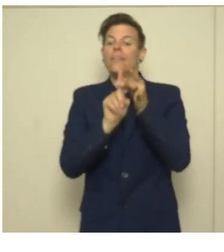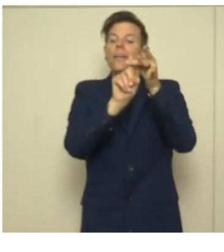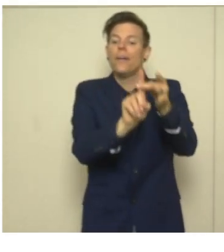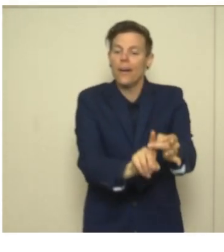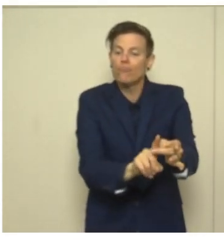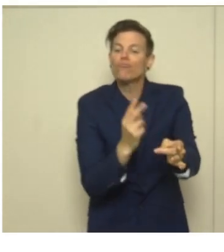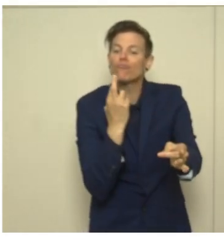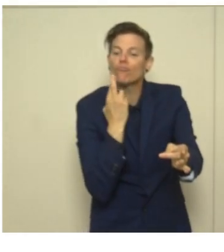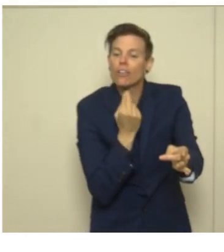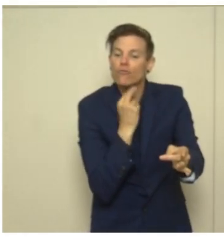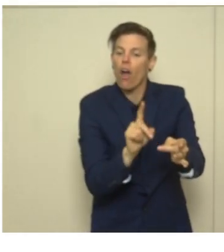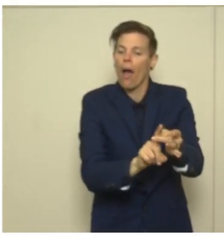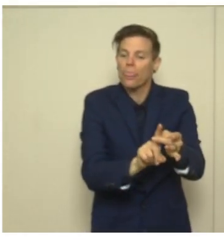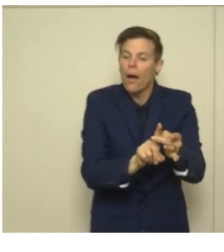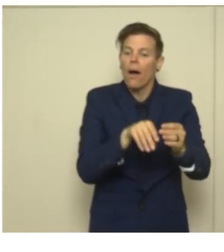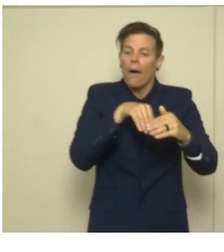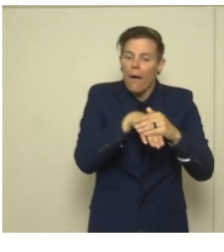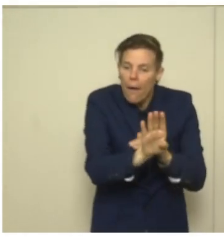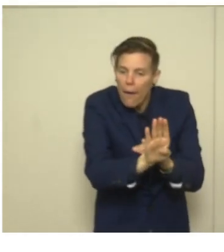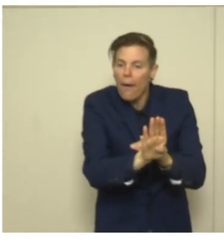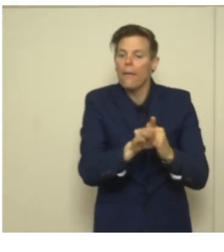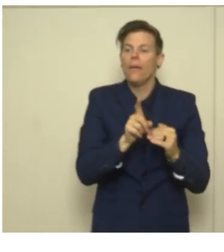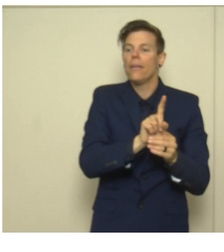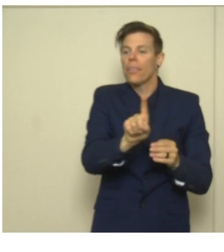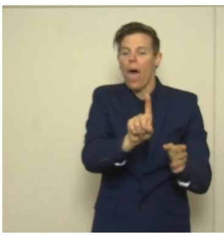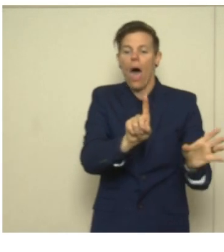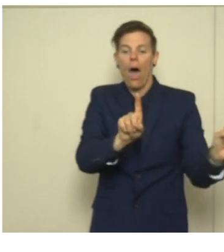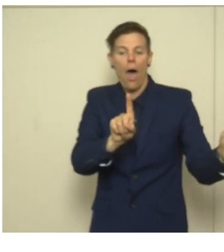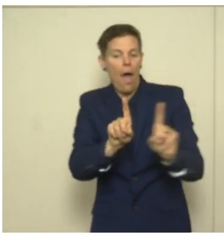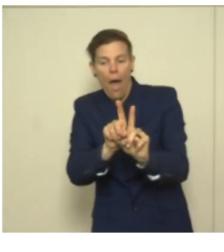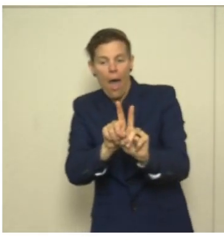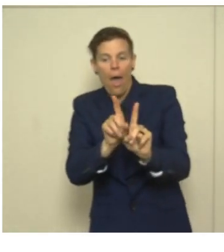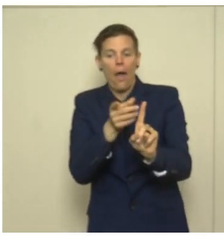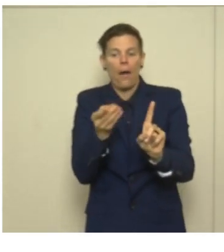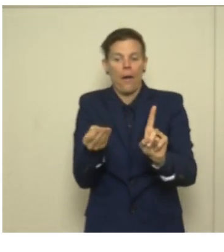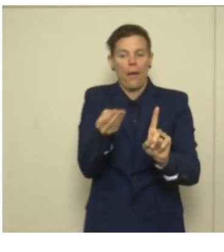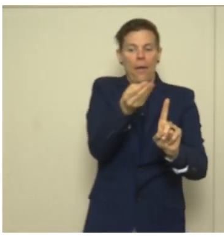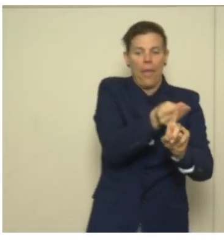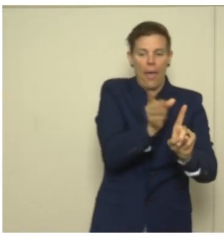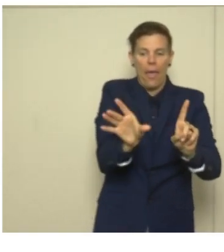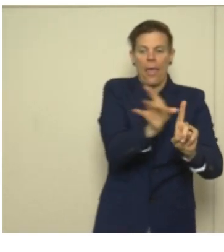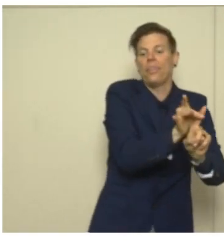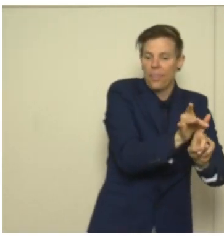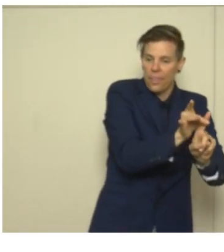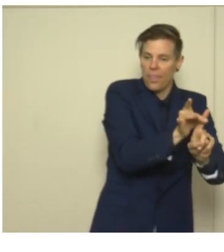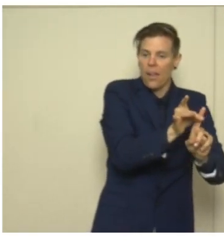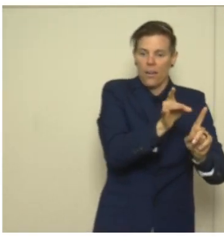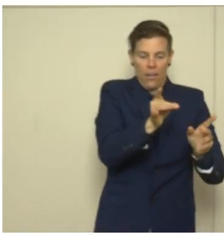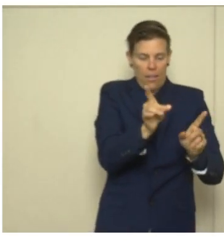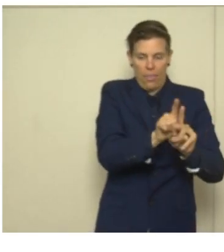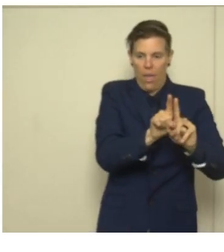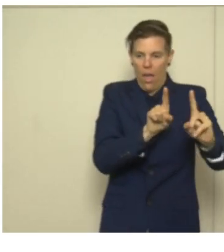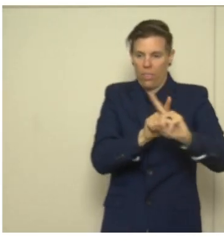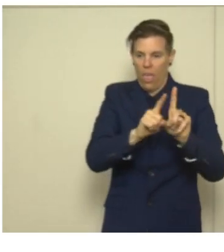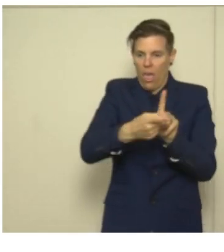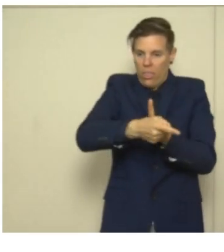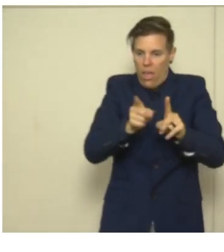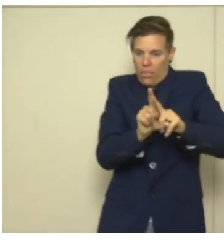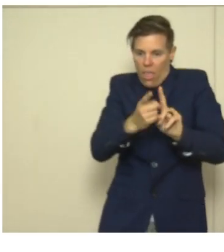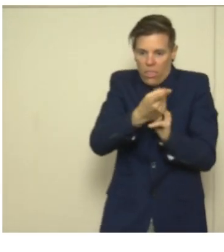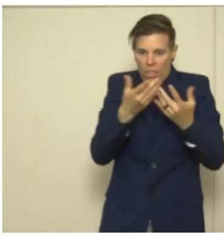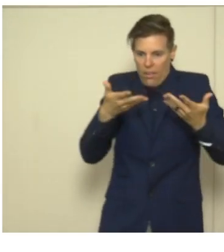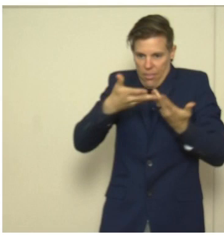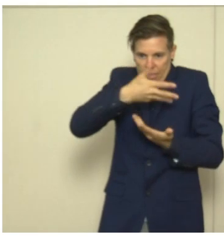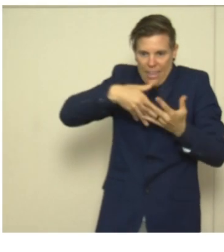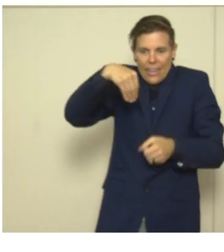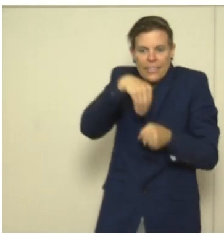patrons, having too much of the virus available, positivity rates in our communities creates these kinds of risks.